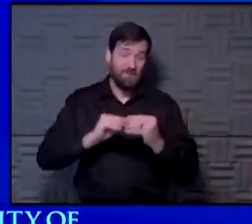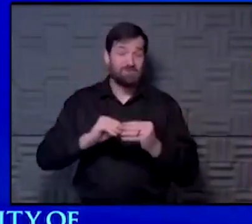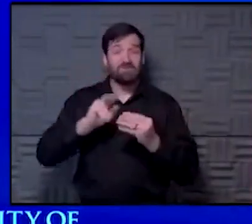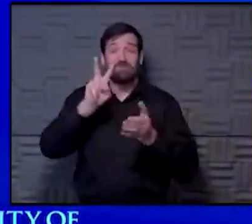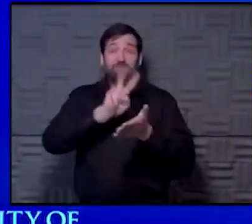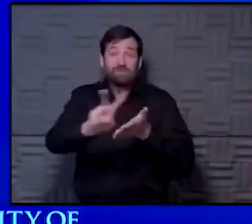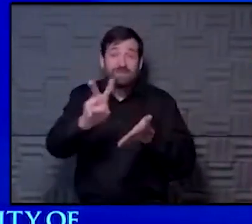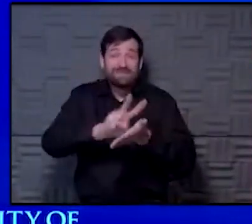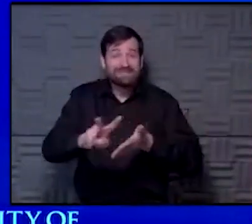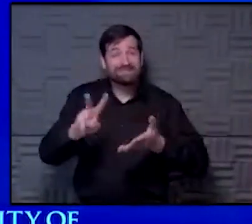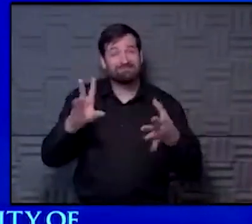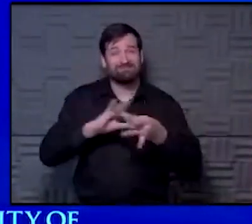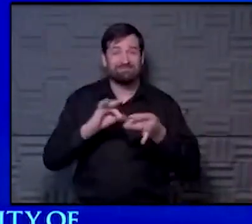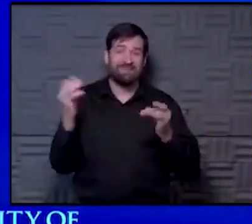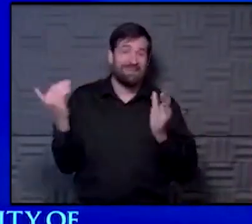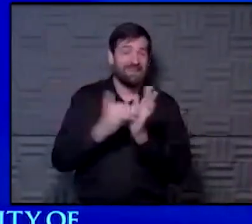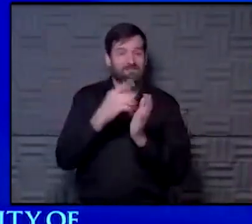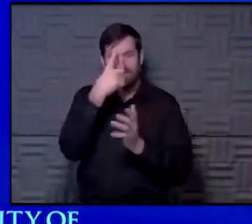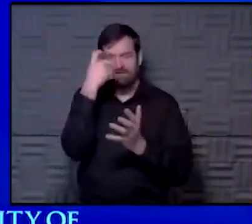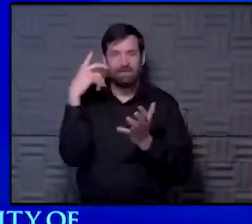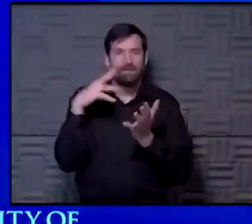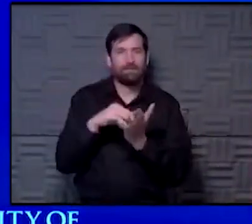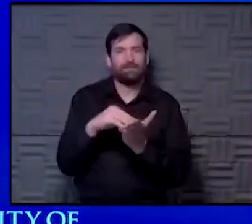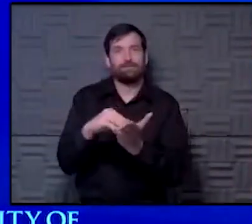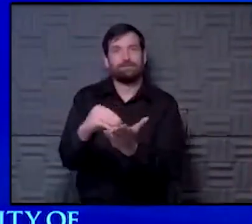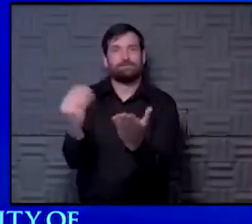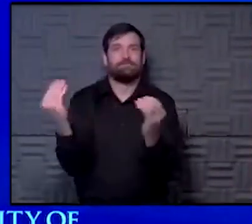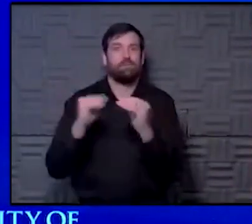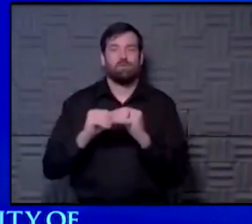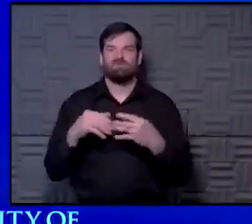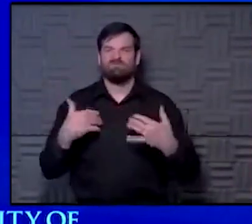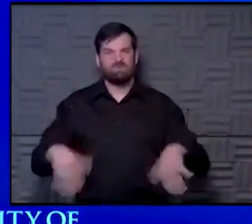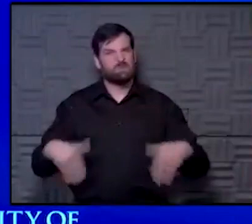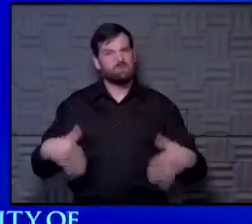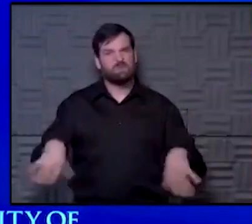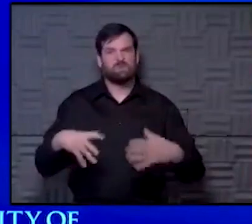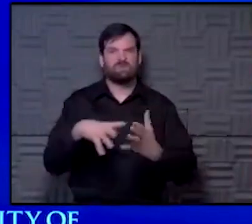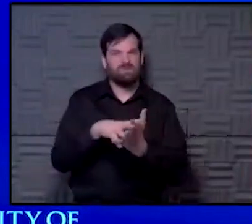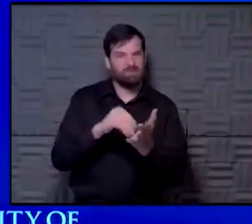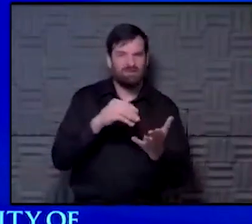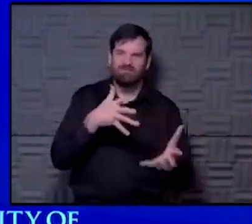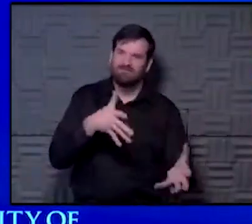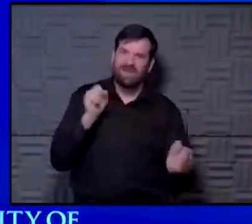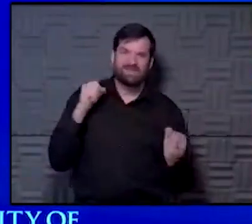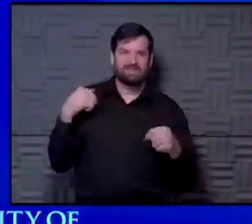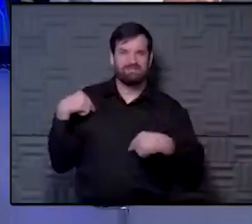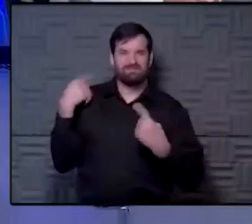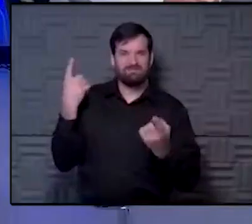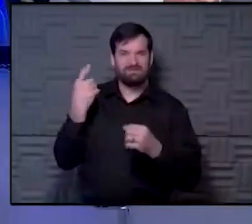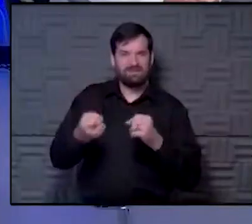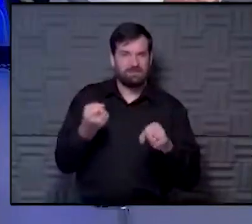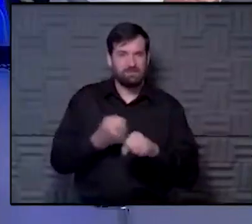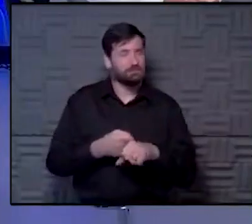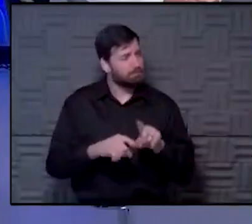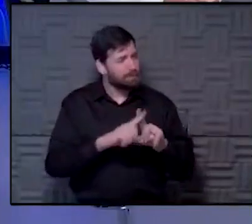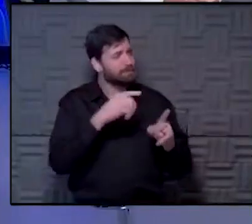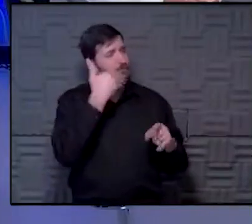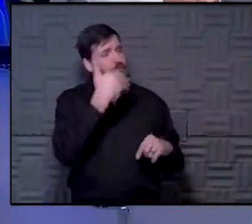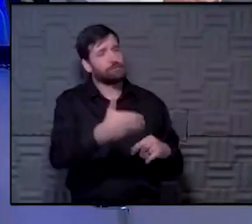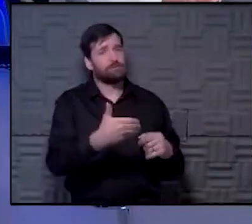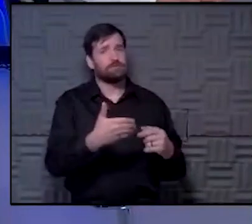have to say that again because there's more to learn. But we have been learning at such a rapid pace throughout the last year. But I think it's good that